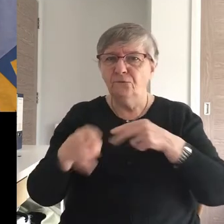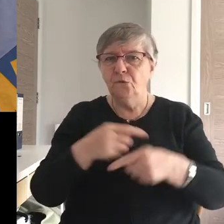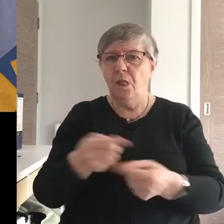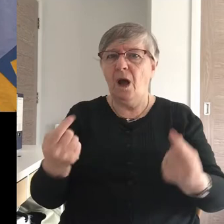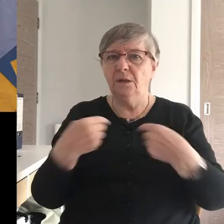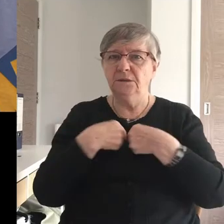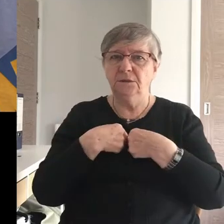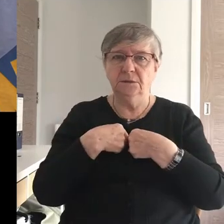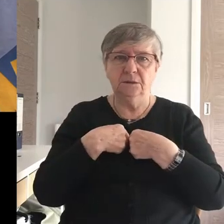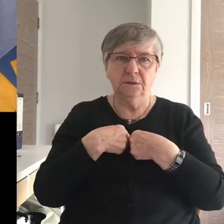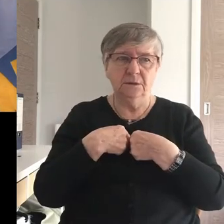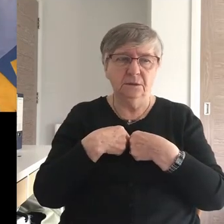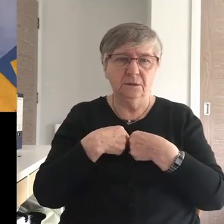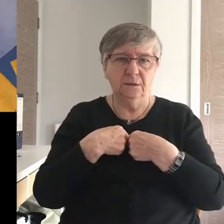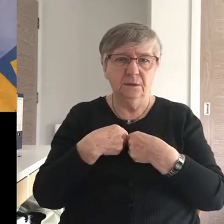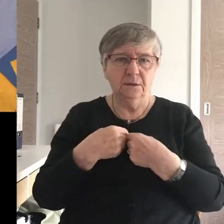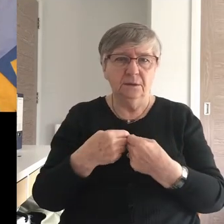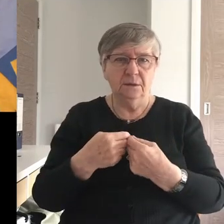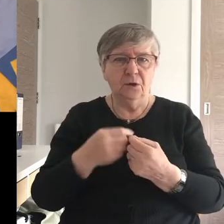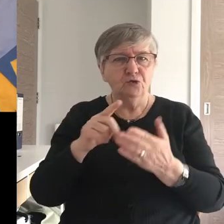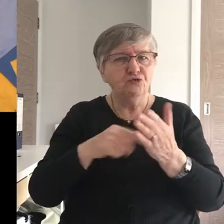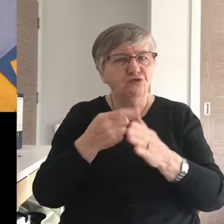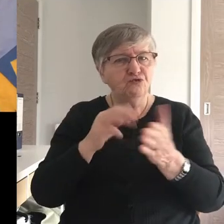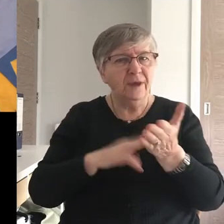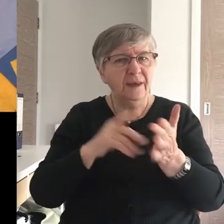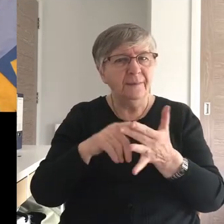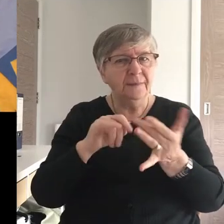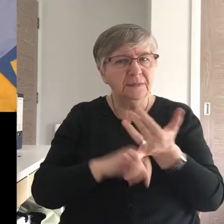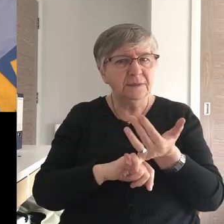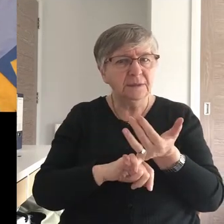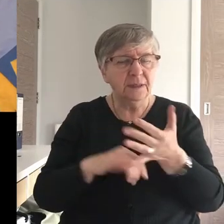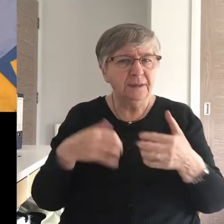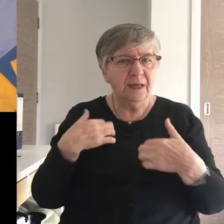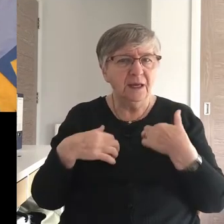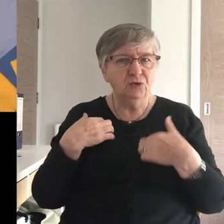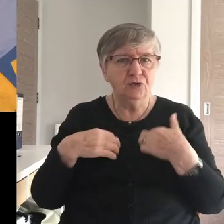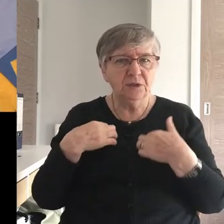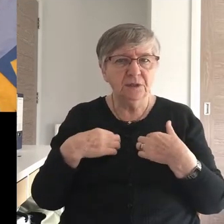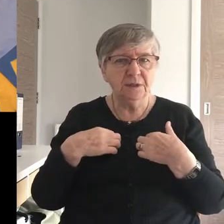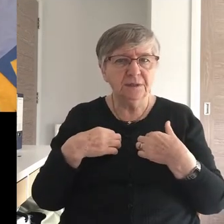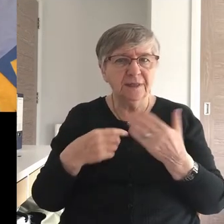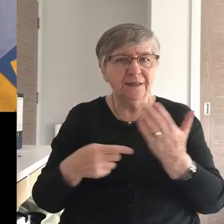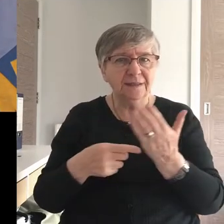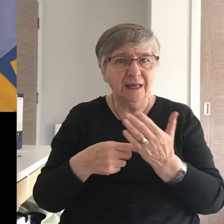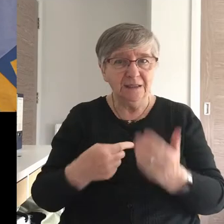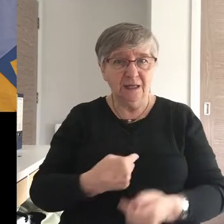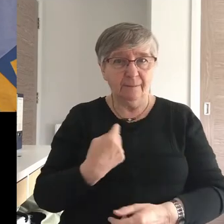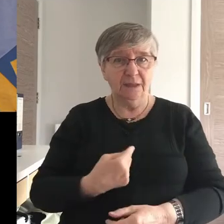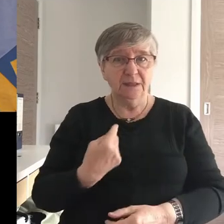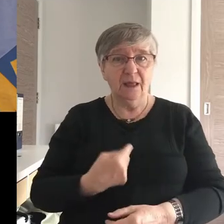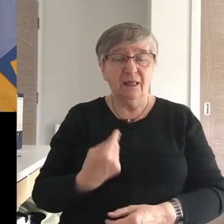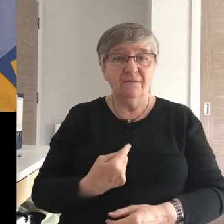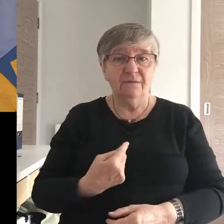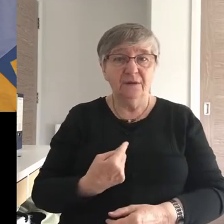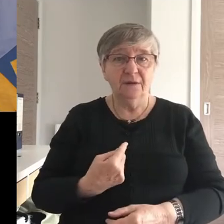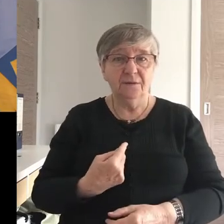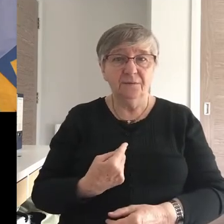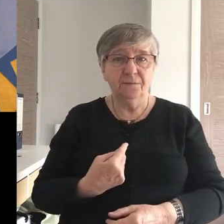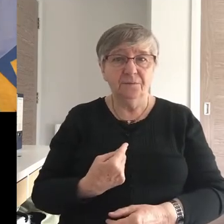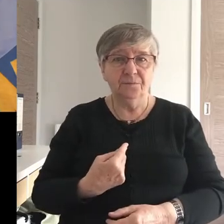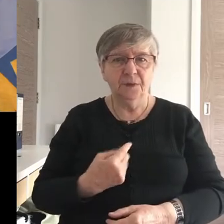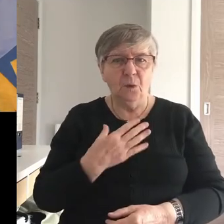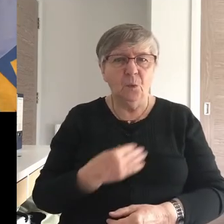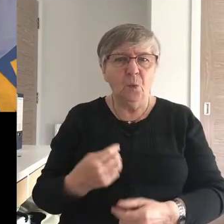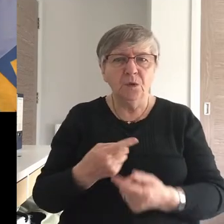trick others, what James is more interested in is testing ourselves.